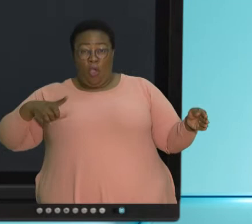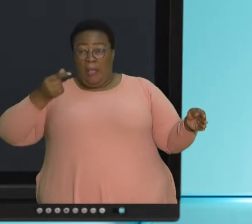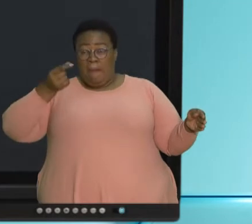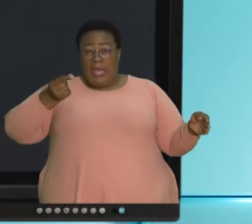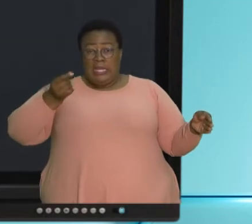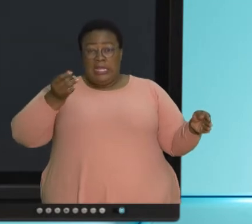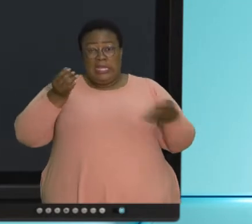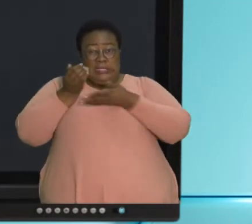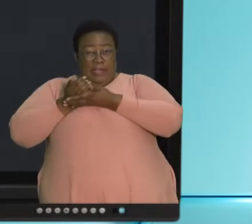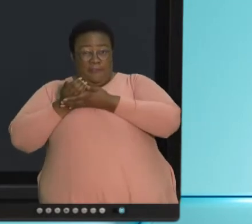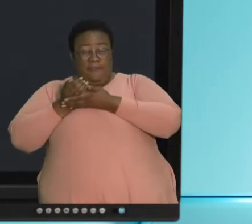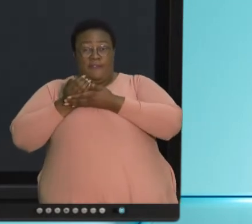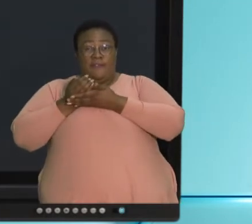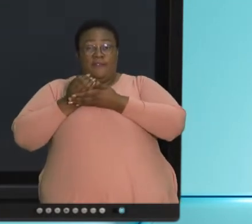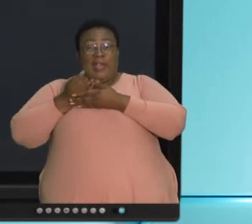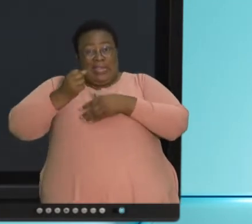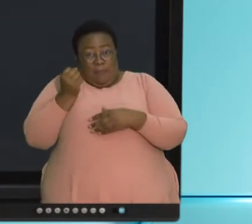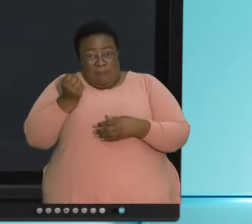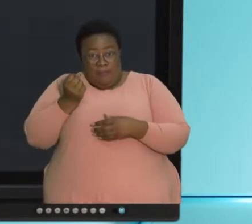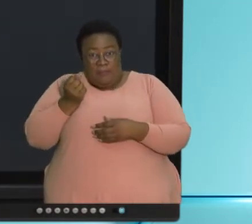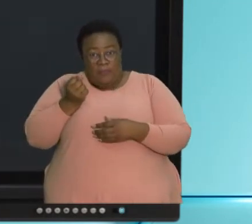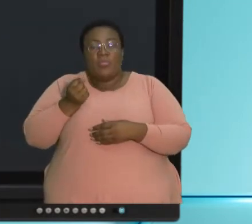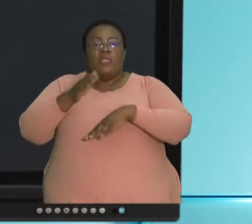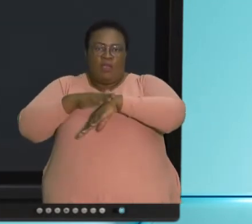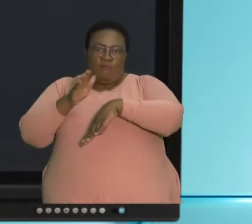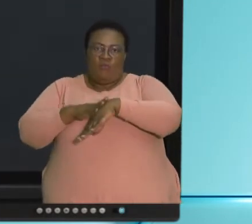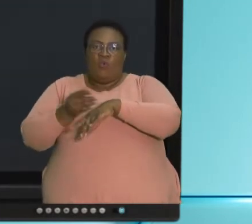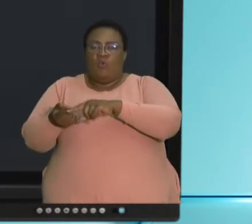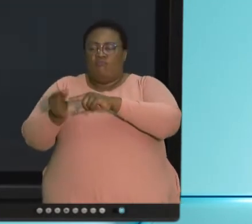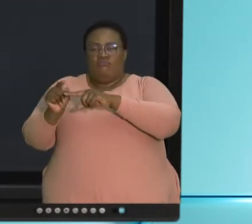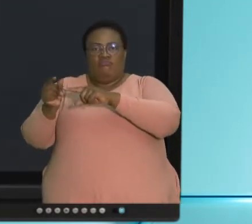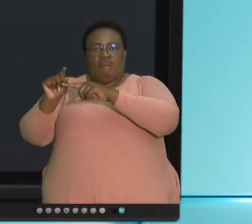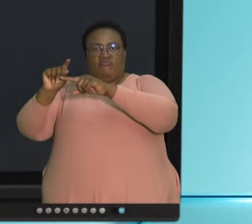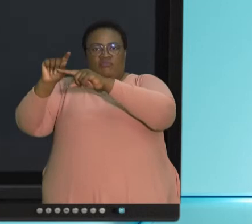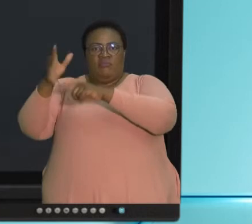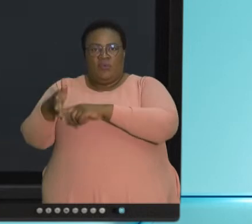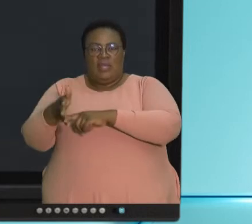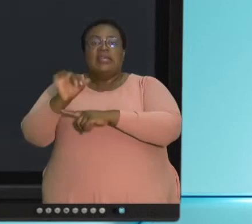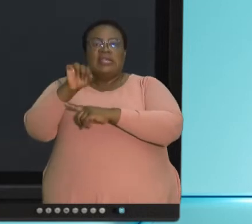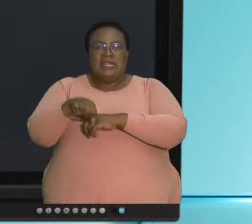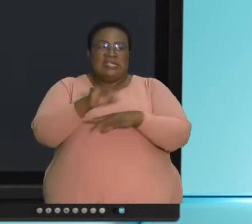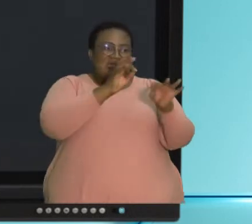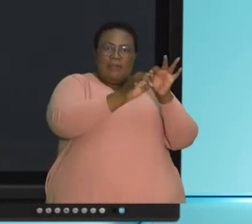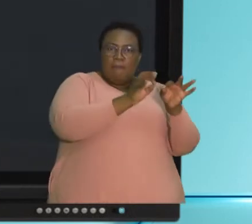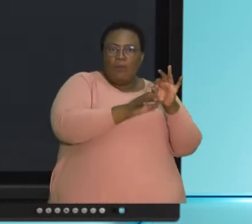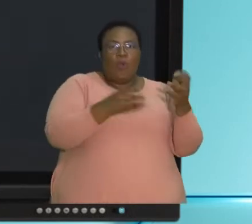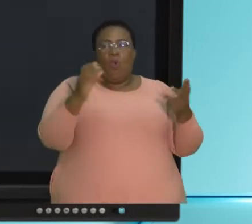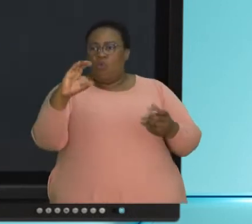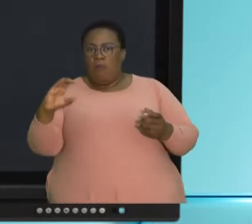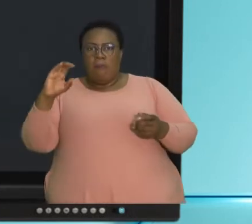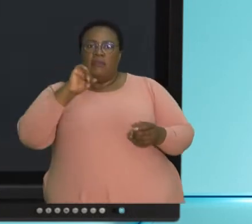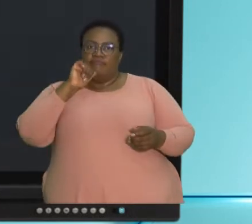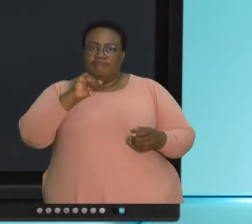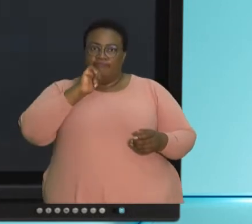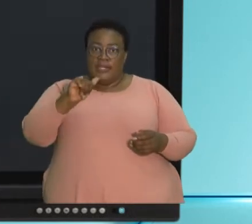get. Whether it's simple interest or compound interest. Yes, there are differences between the two, but even in